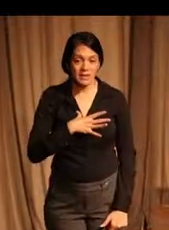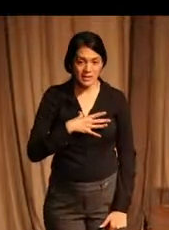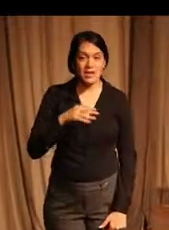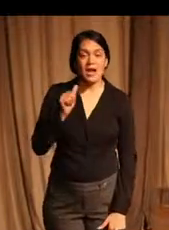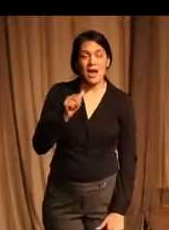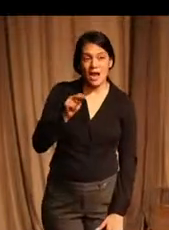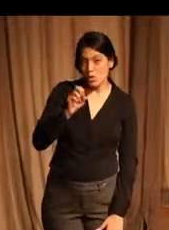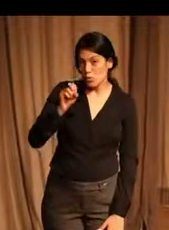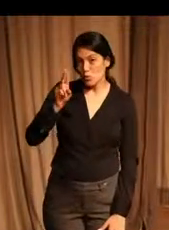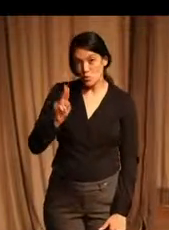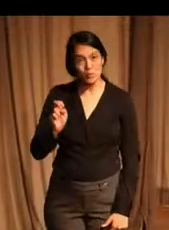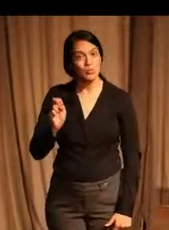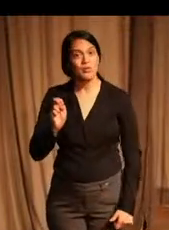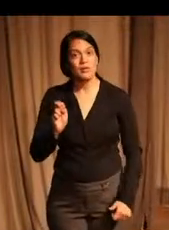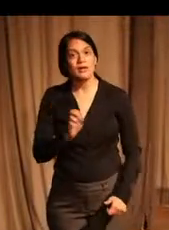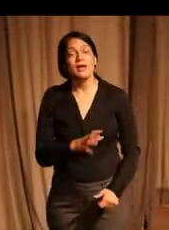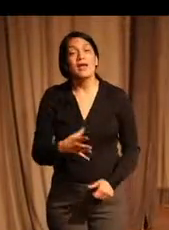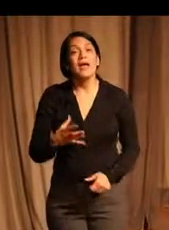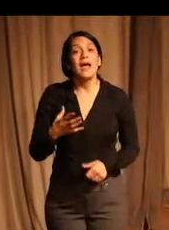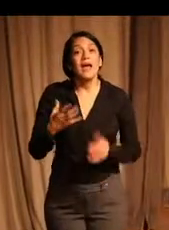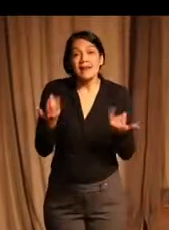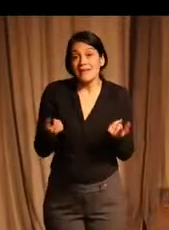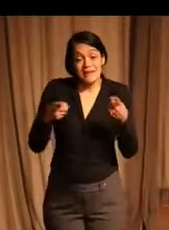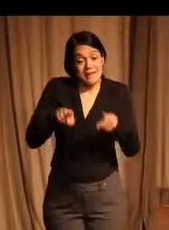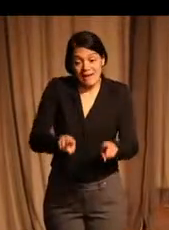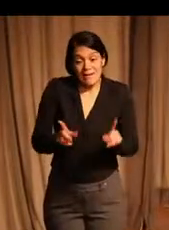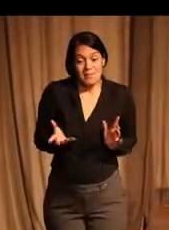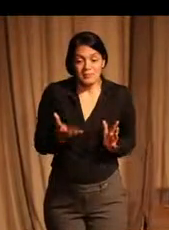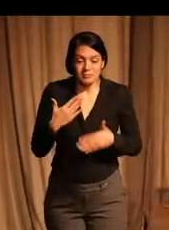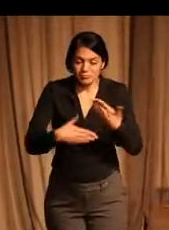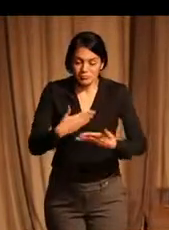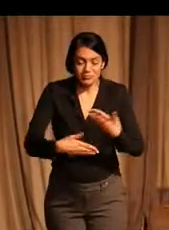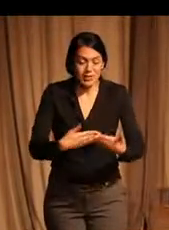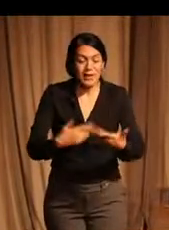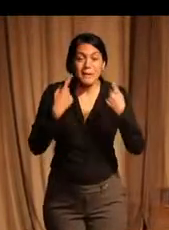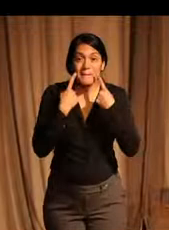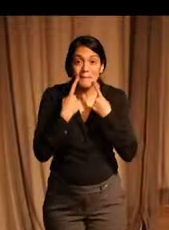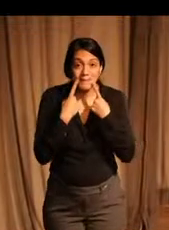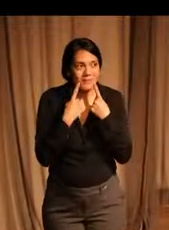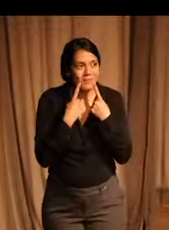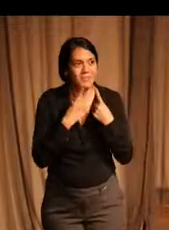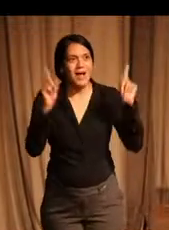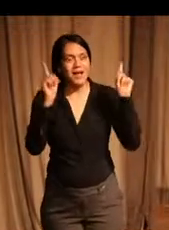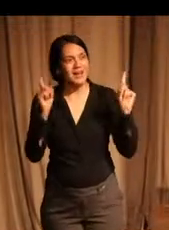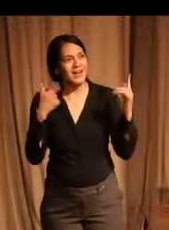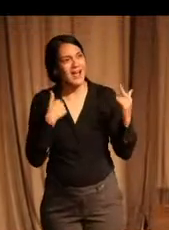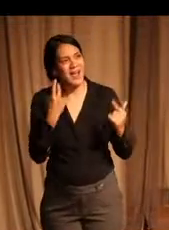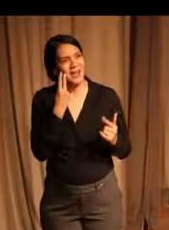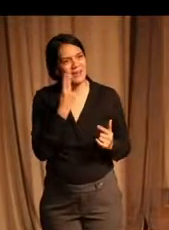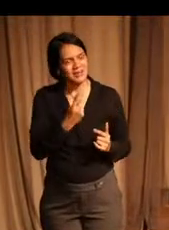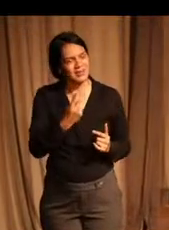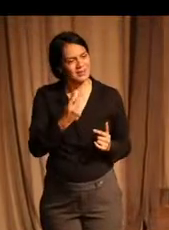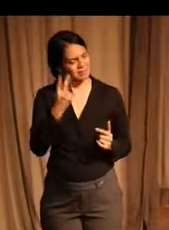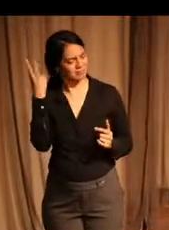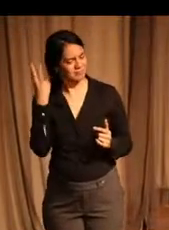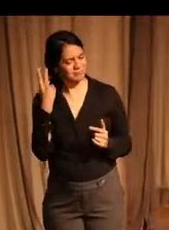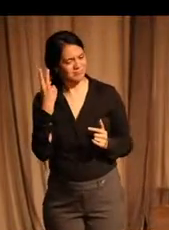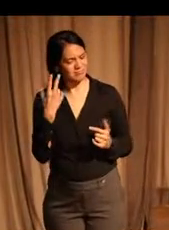happen. And finally, you know, when I look at this